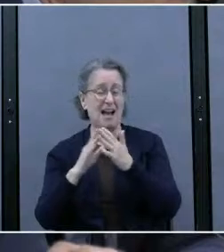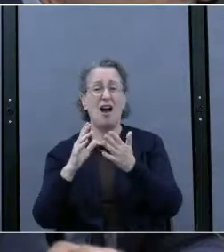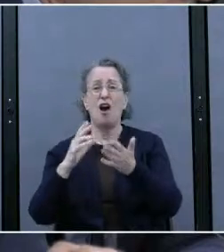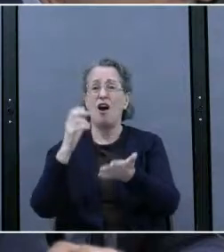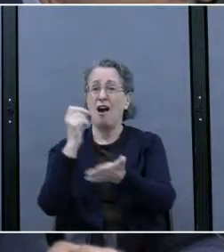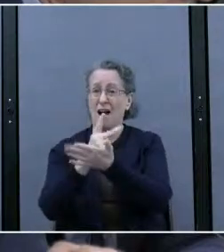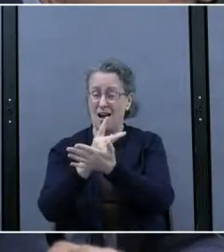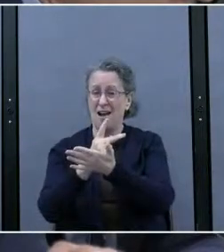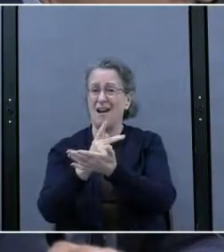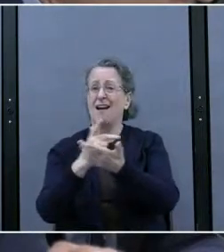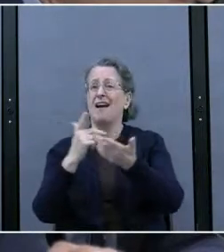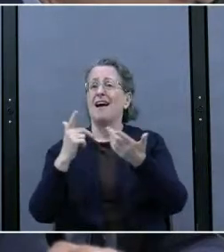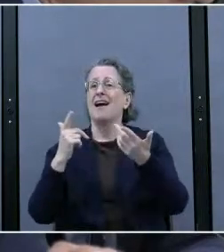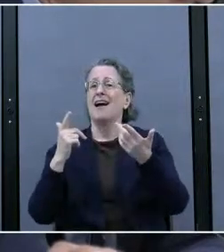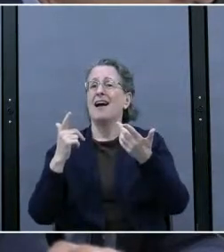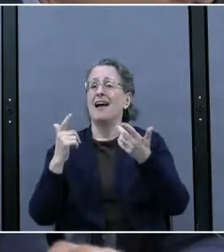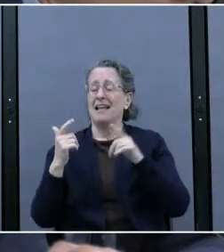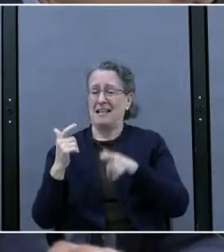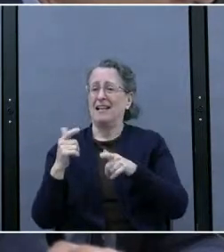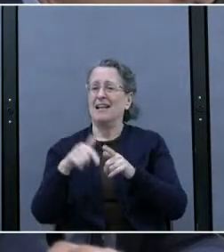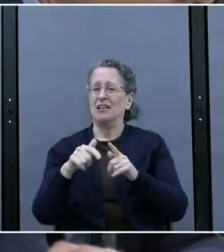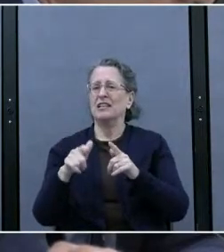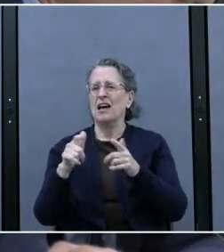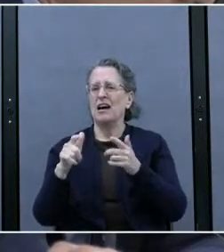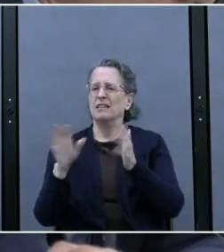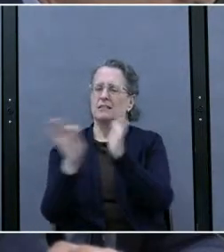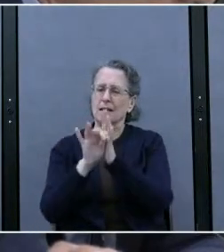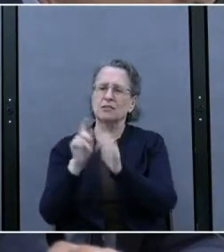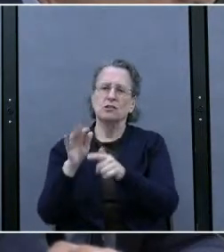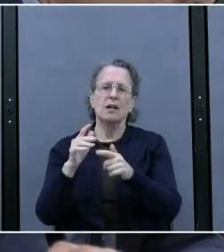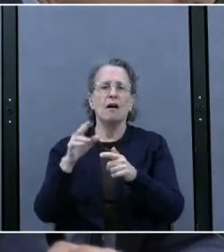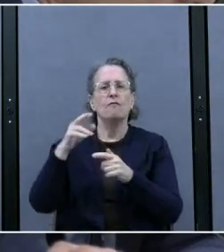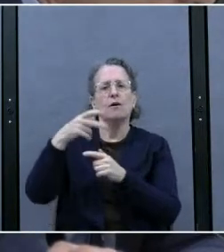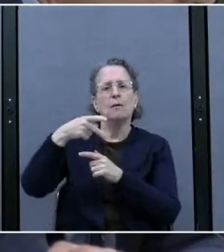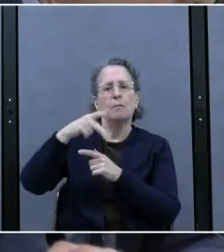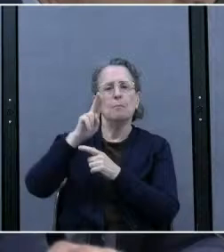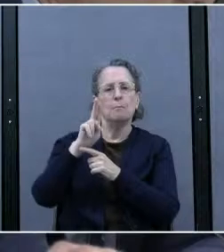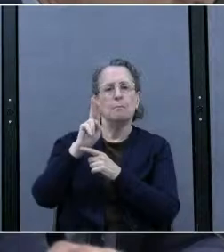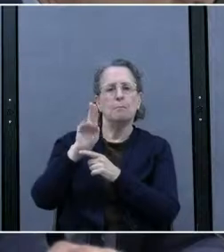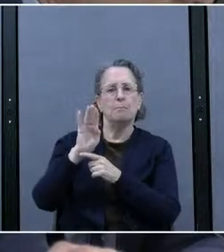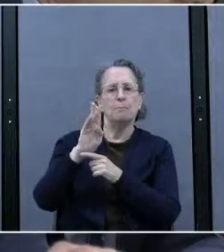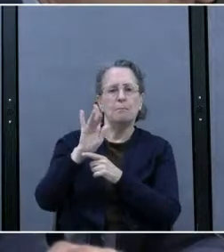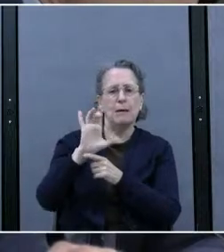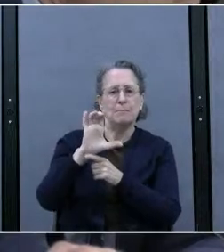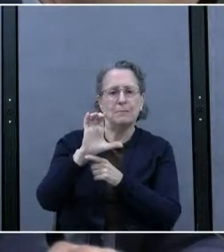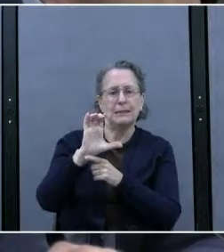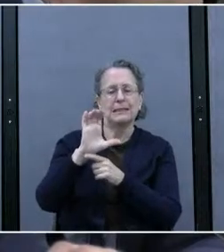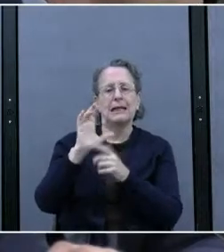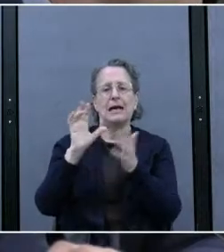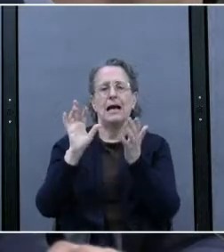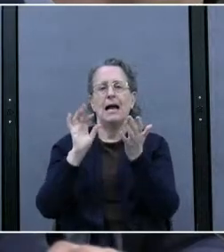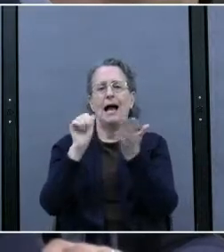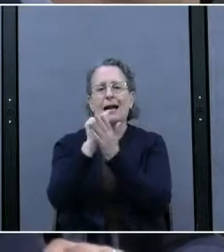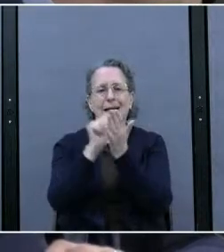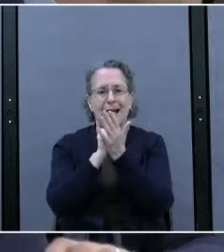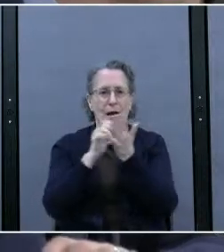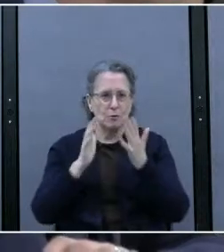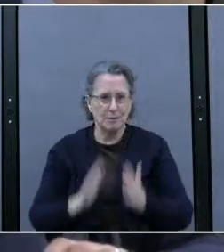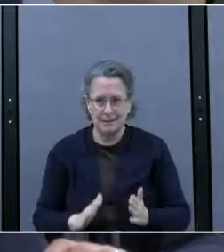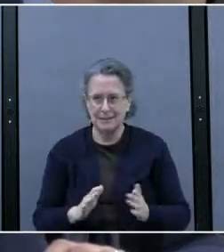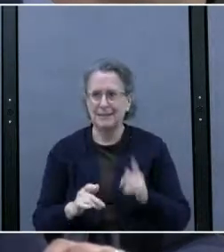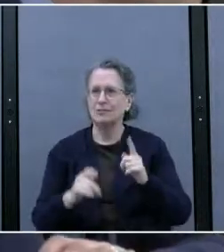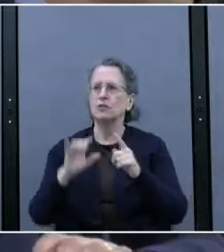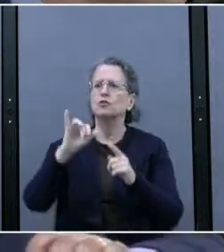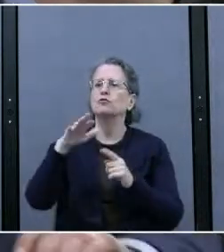public accountant or public accountants. Questions about that? Gemma. Could you wait for the